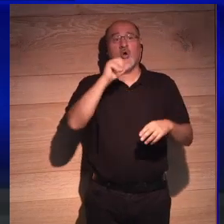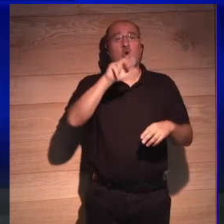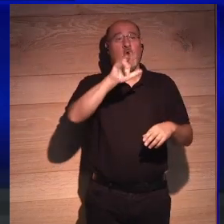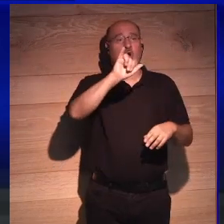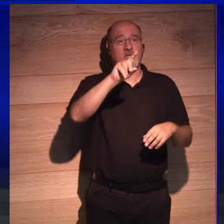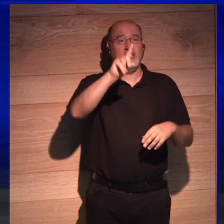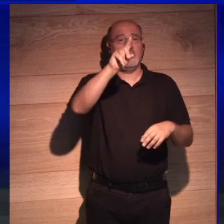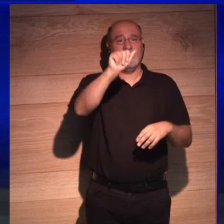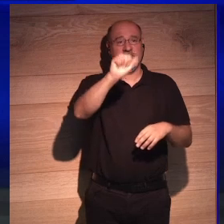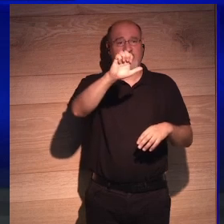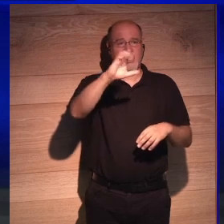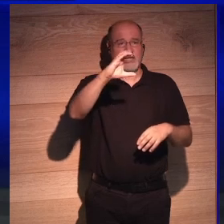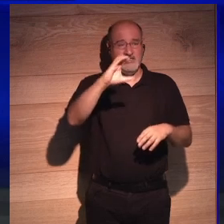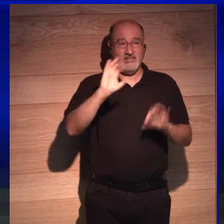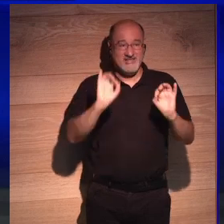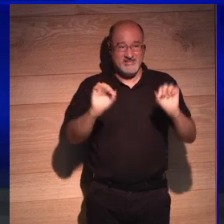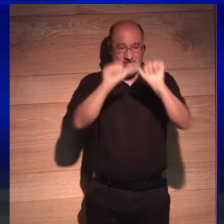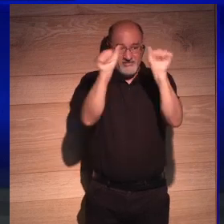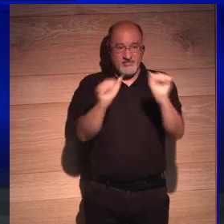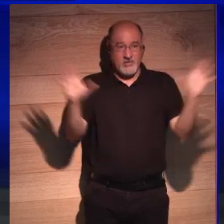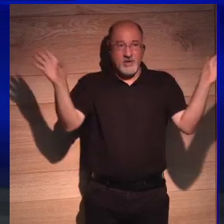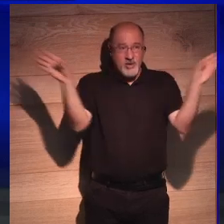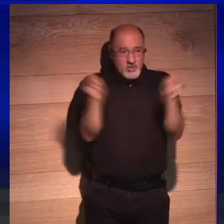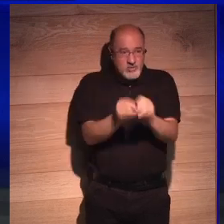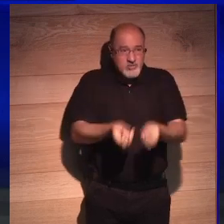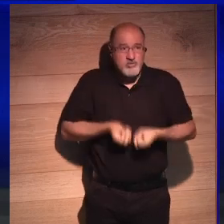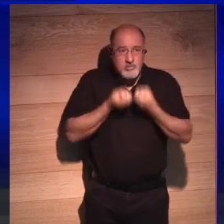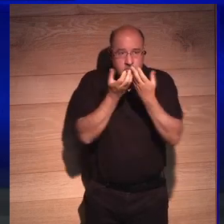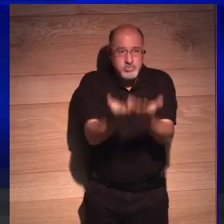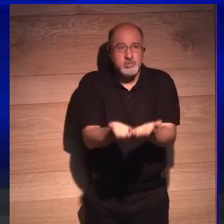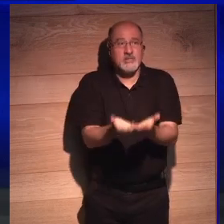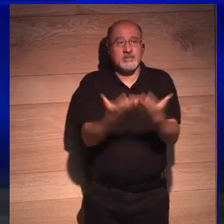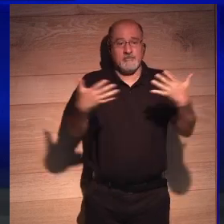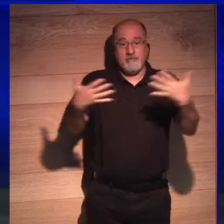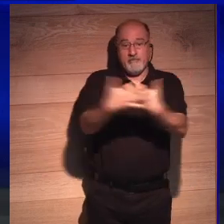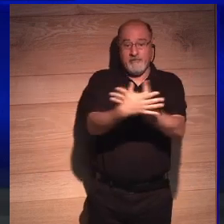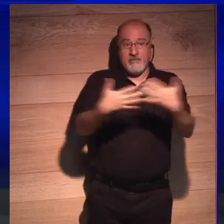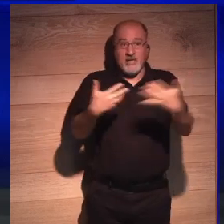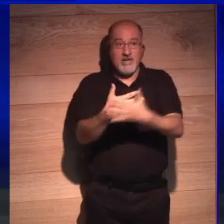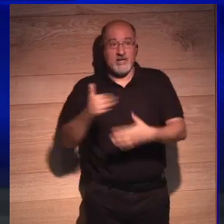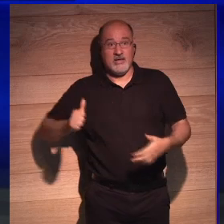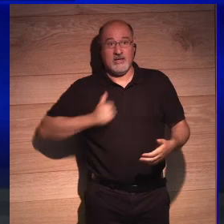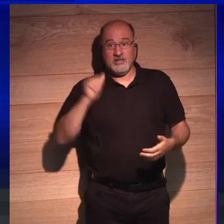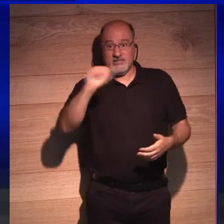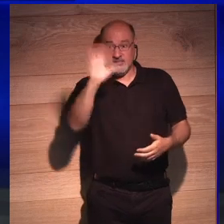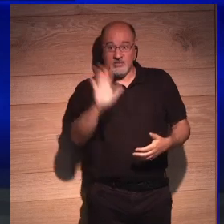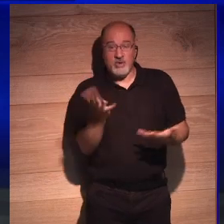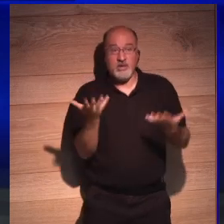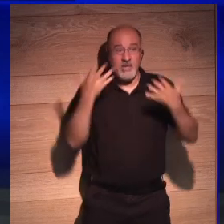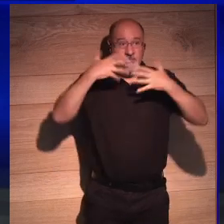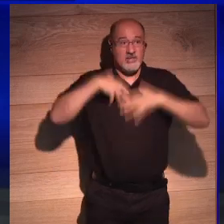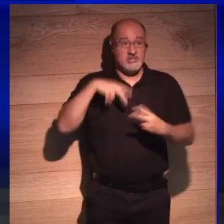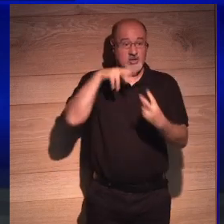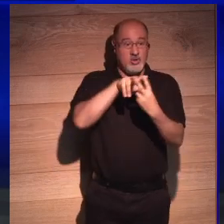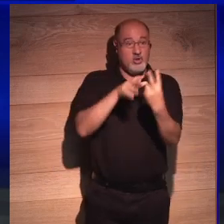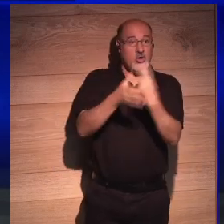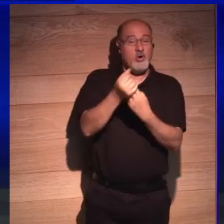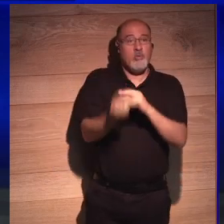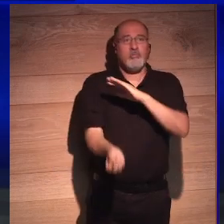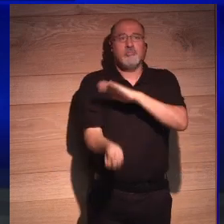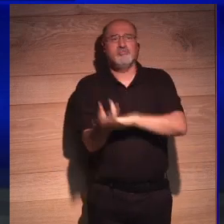So to sum it up, you combine simulation and immersion, and what do you get? You get experience, which has